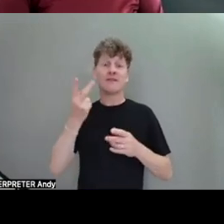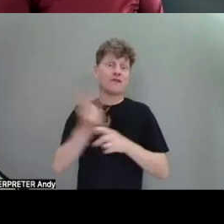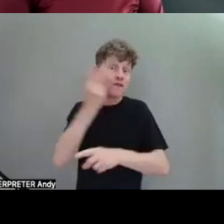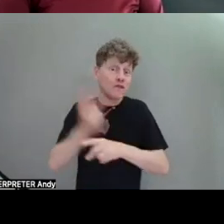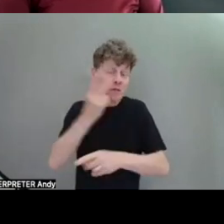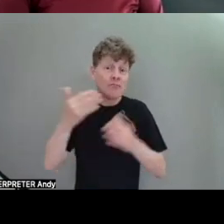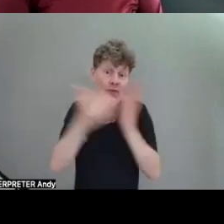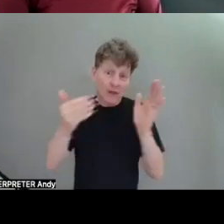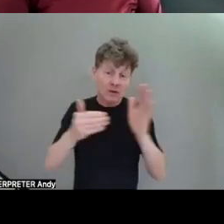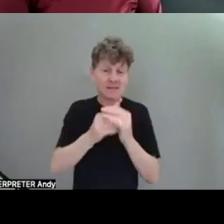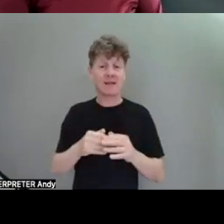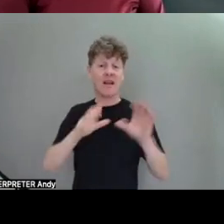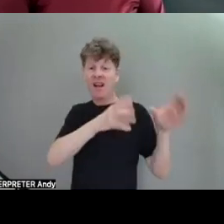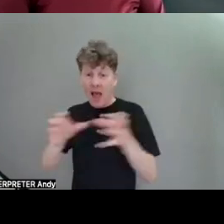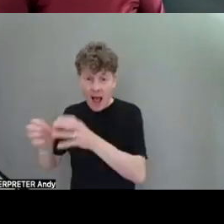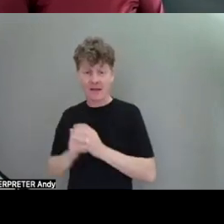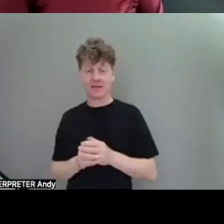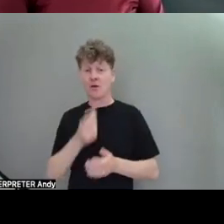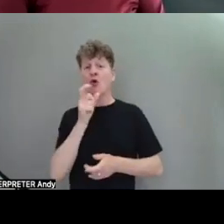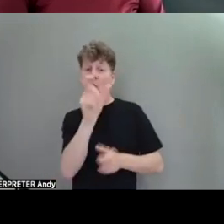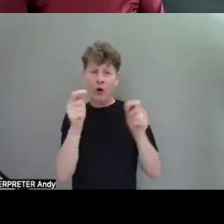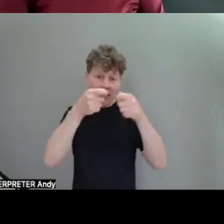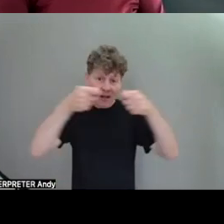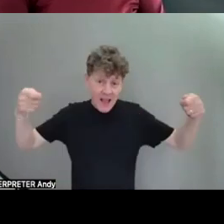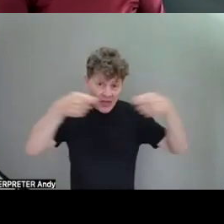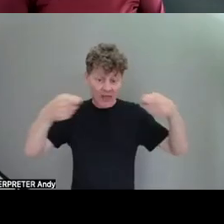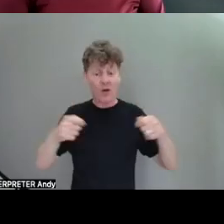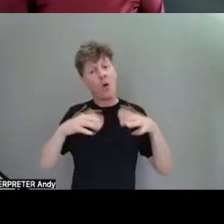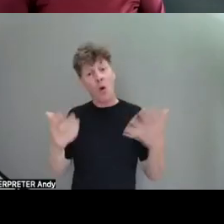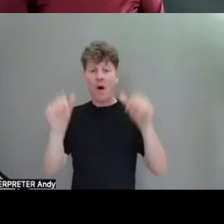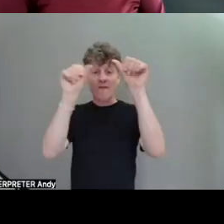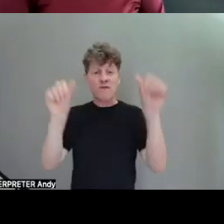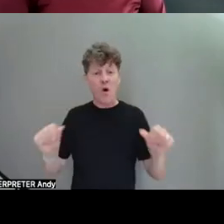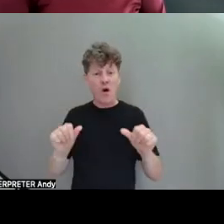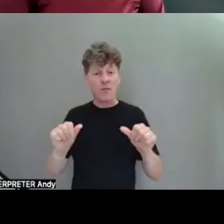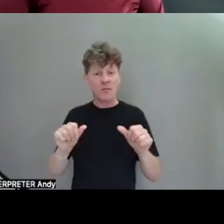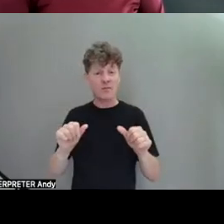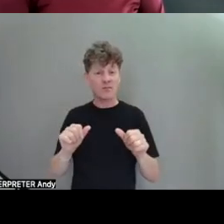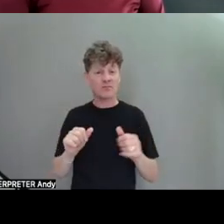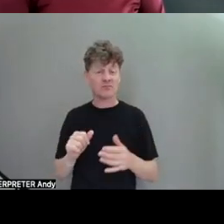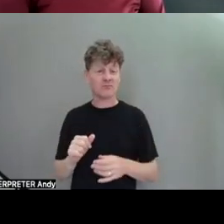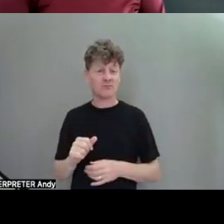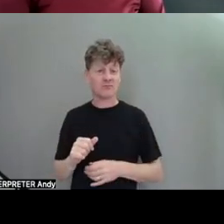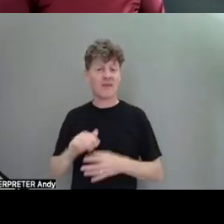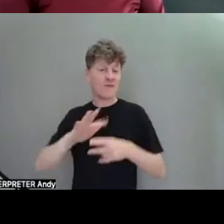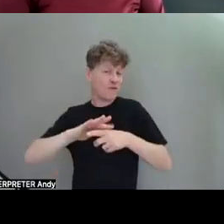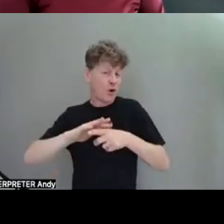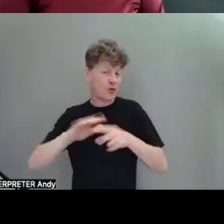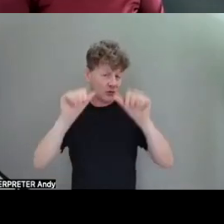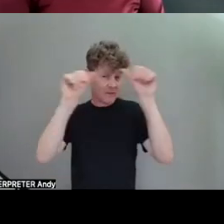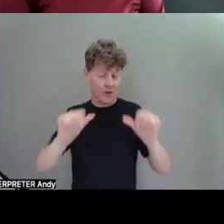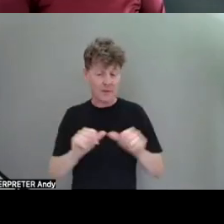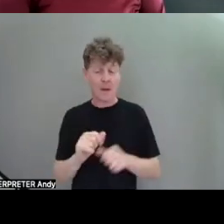class, word length, and so on, or phonological form. But one particular powerful dimension of this organization